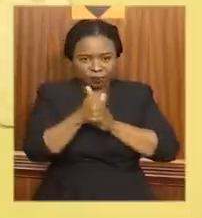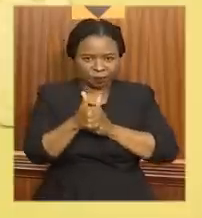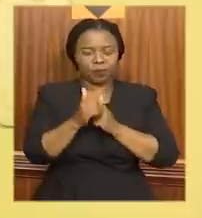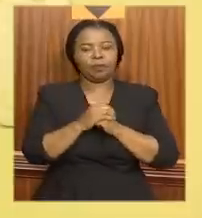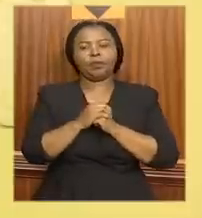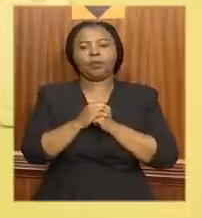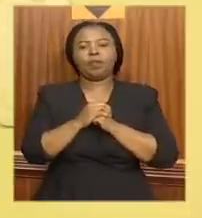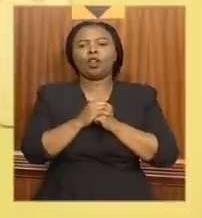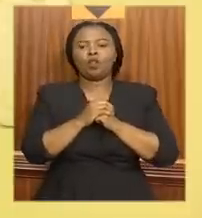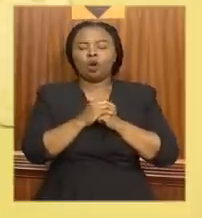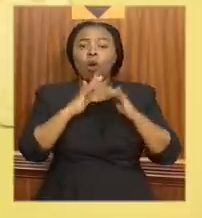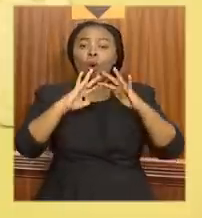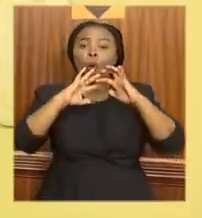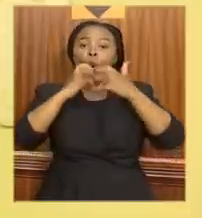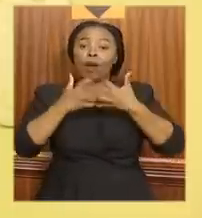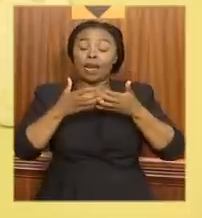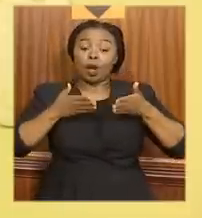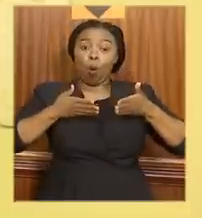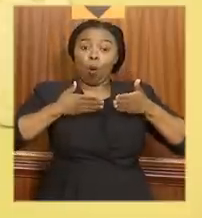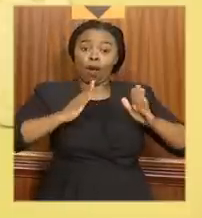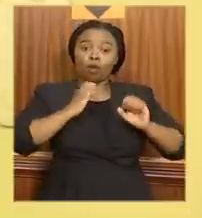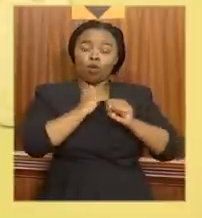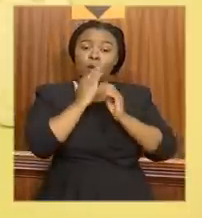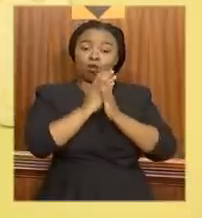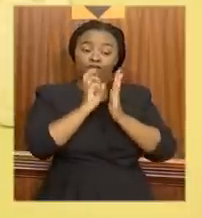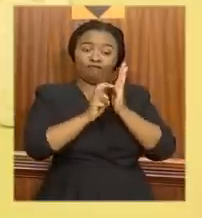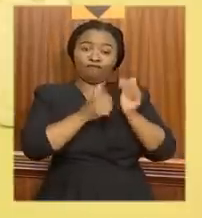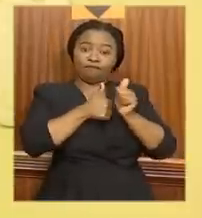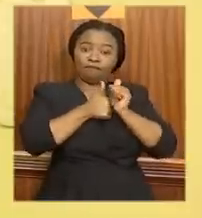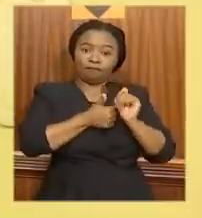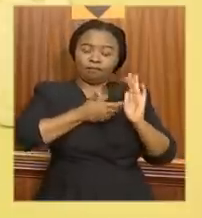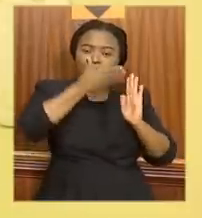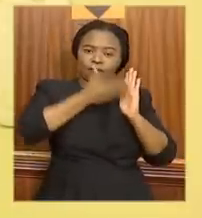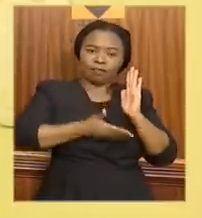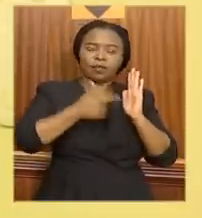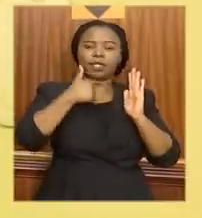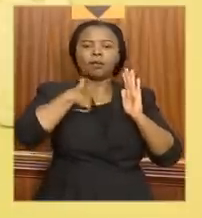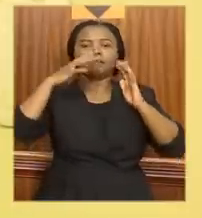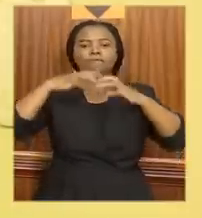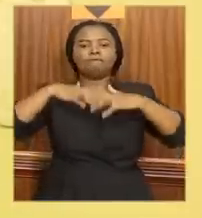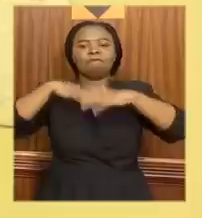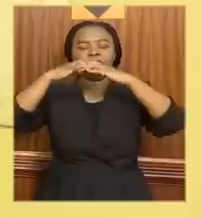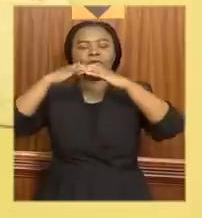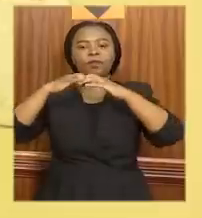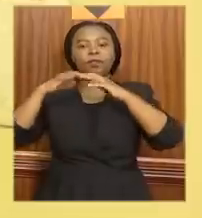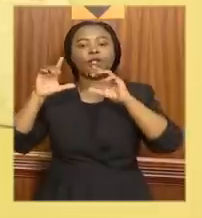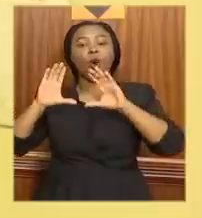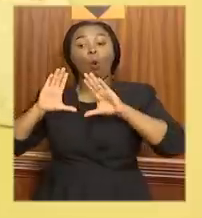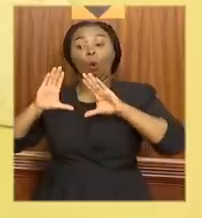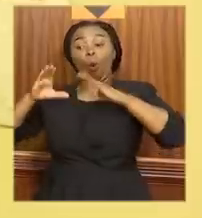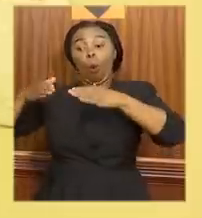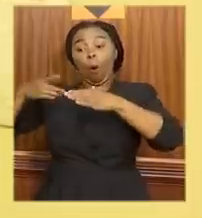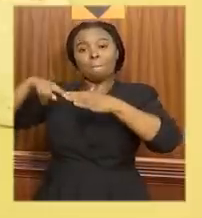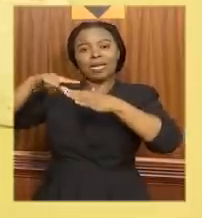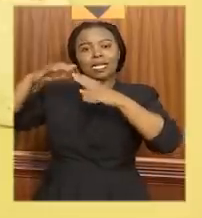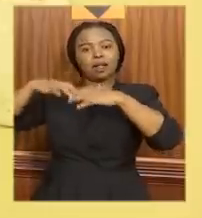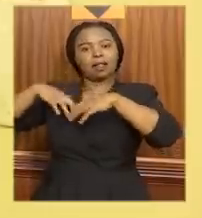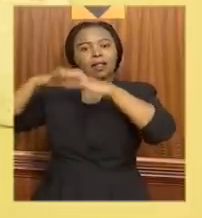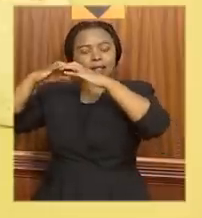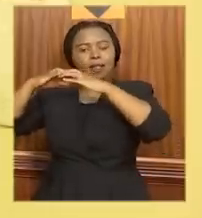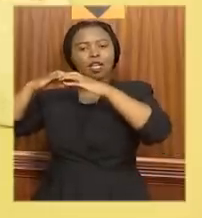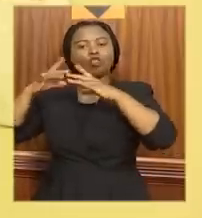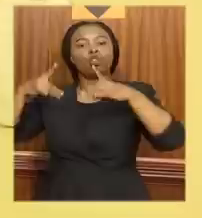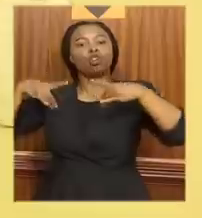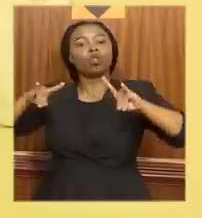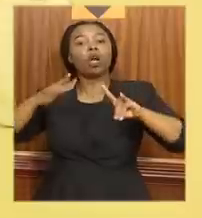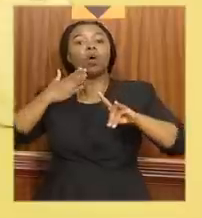a coordinated manner, I have established a National Energy Crisis Committee. The committee is chaired by